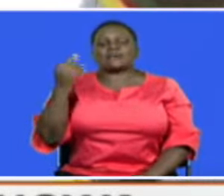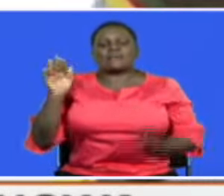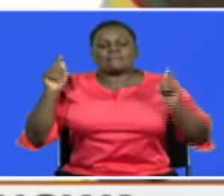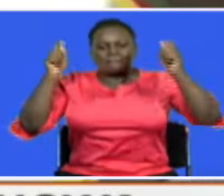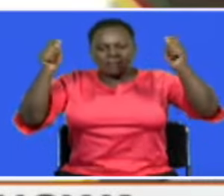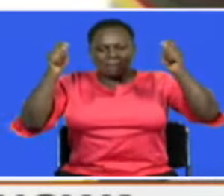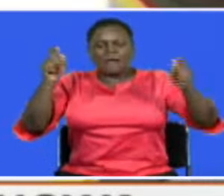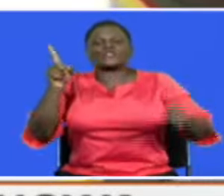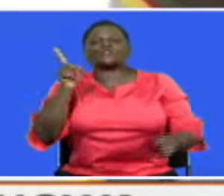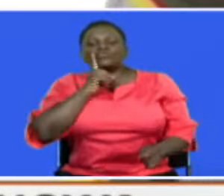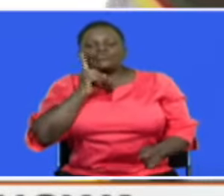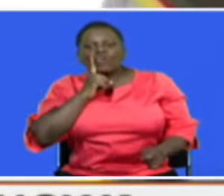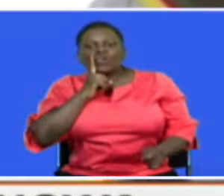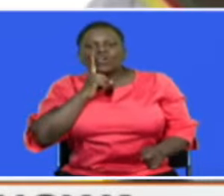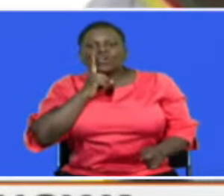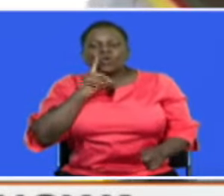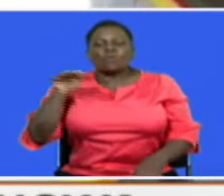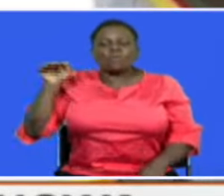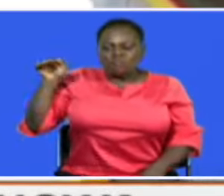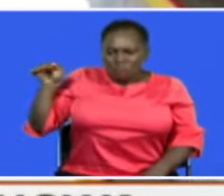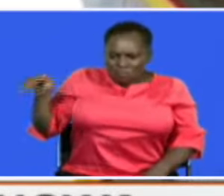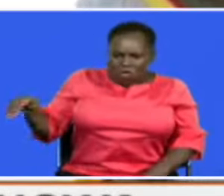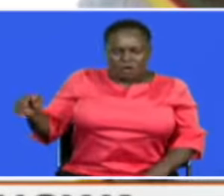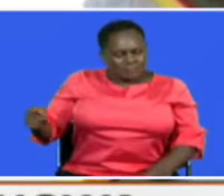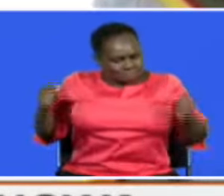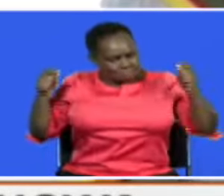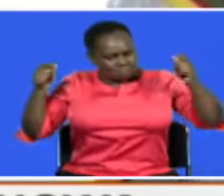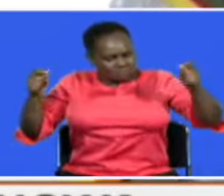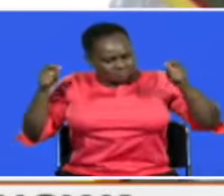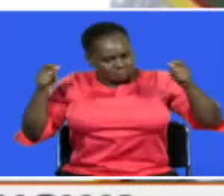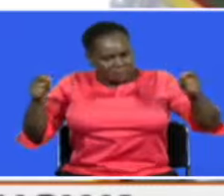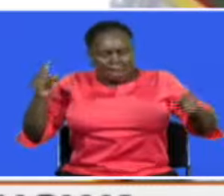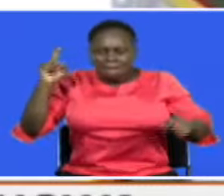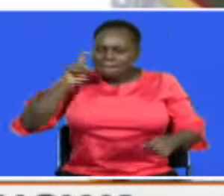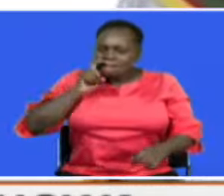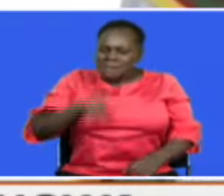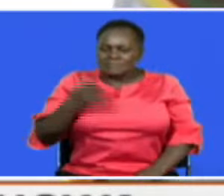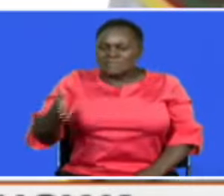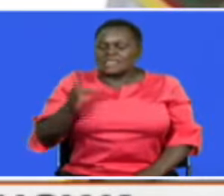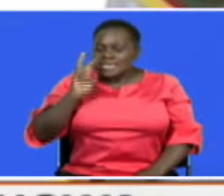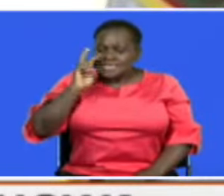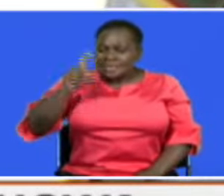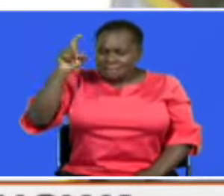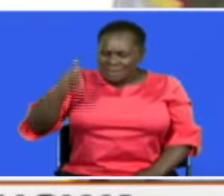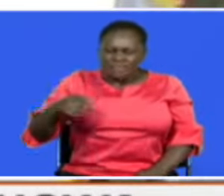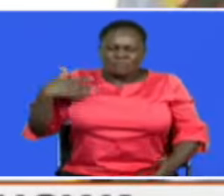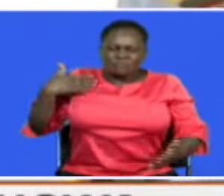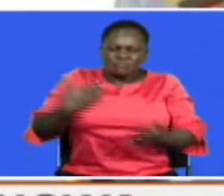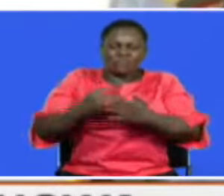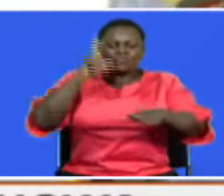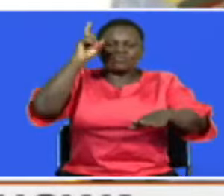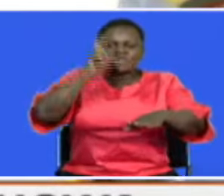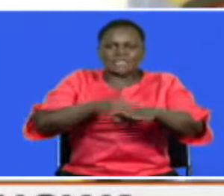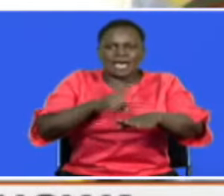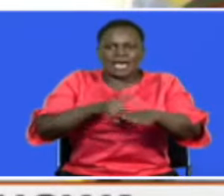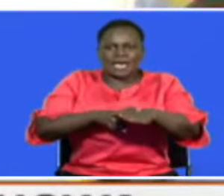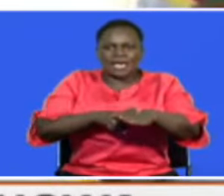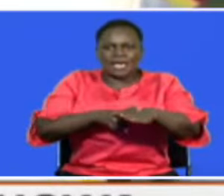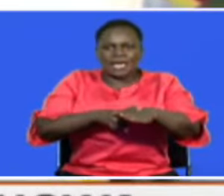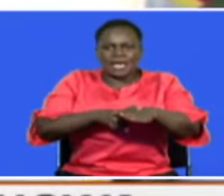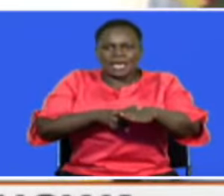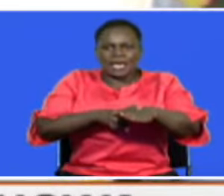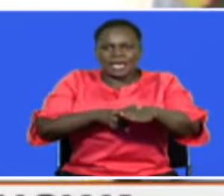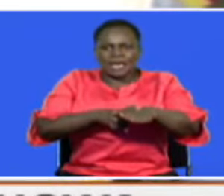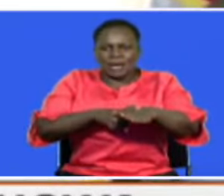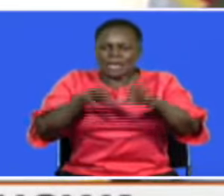maandamano. Tomorrow morning we will be here. We must be here. We must be seen until the ostrich pulls